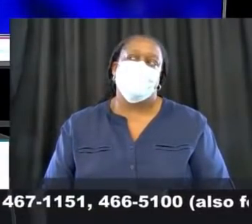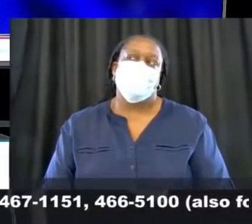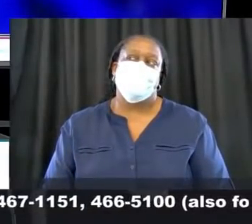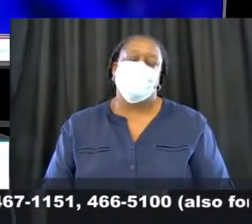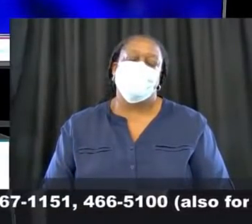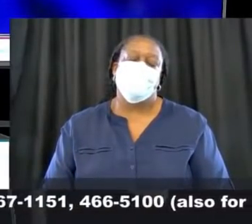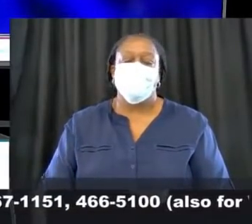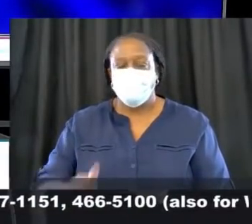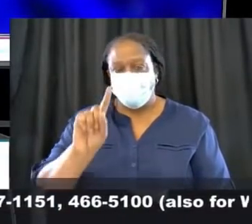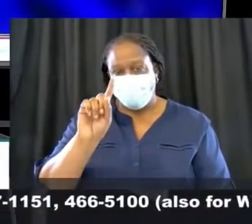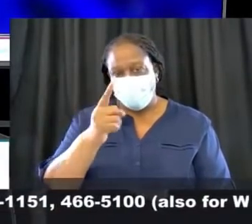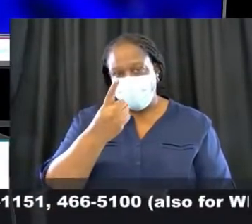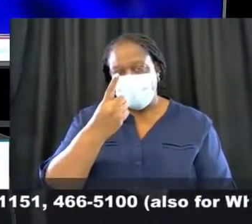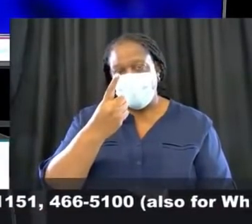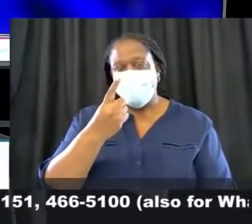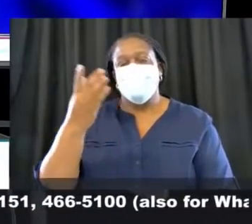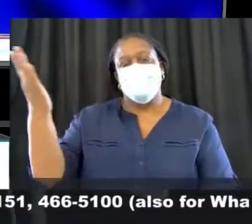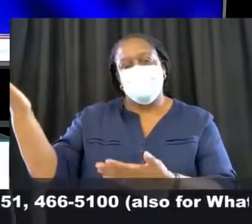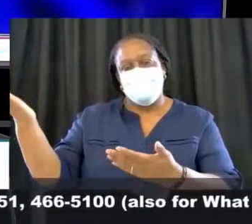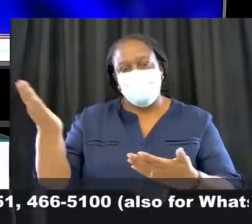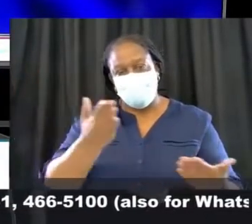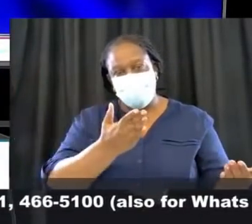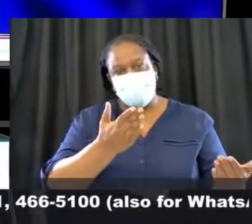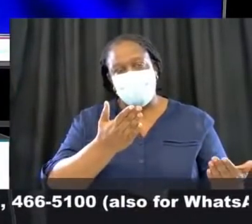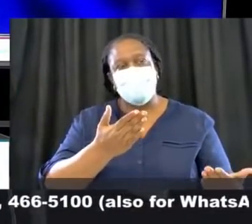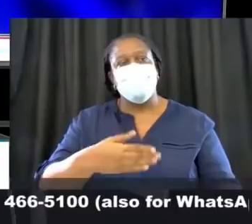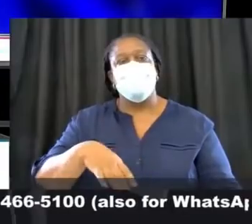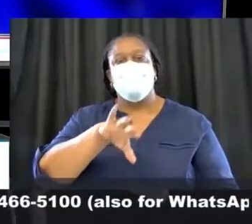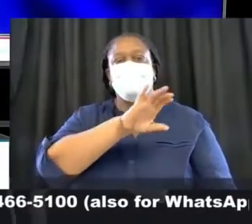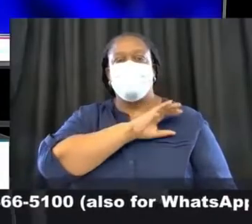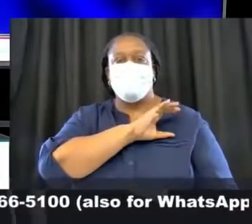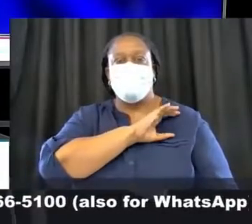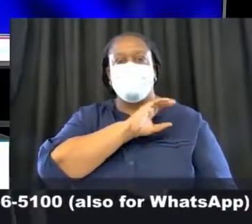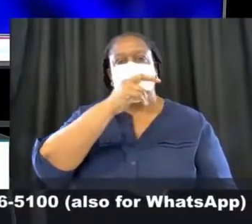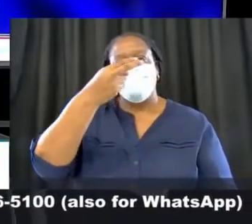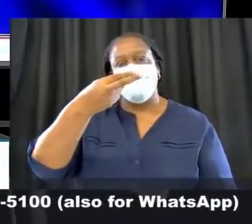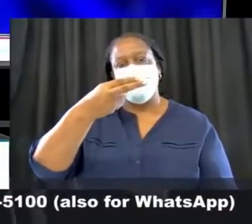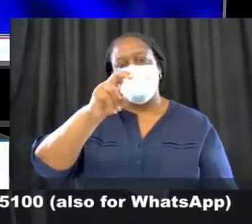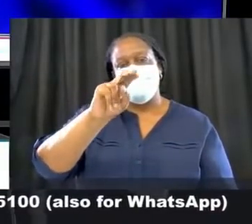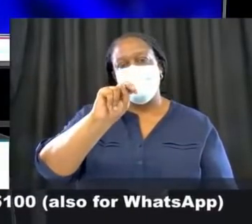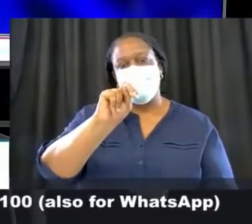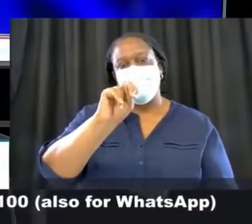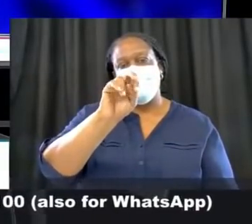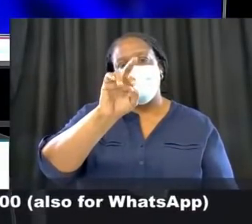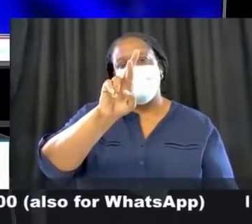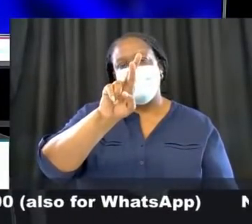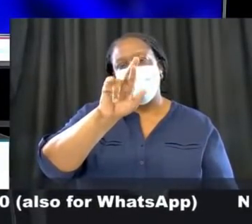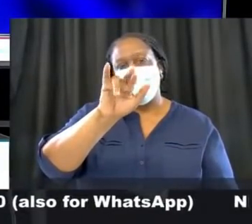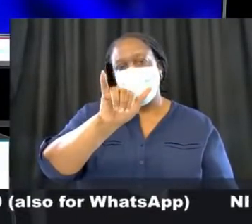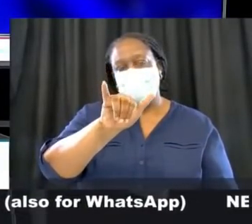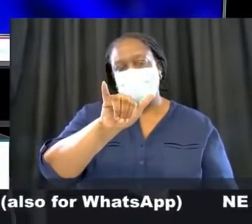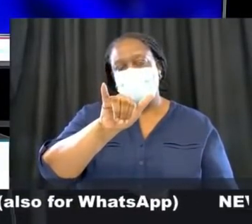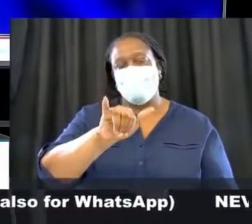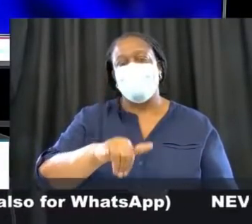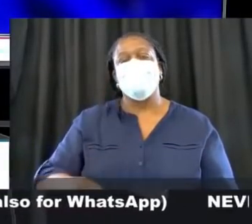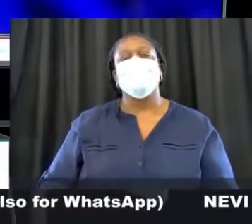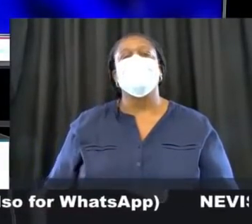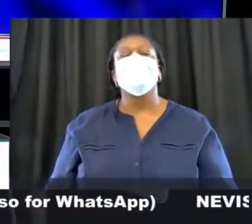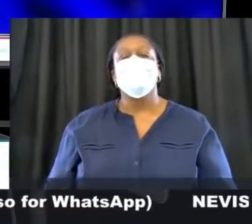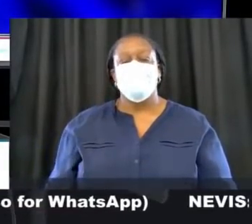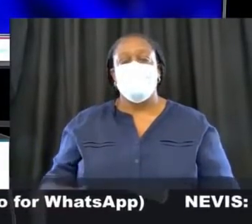Today first, I want to invite Superintendent Cromwell Henry, who is a member of the